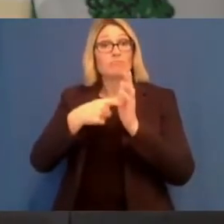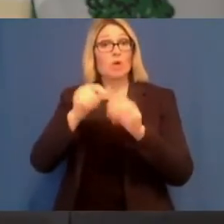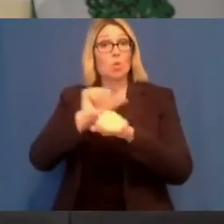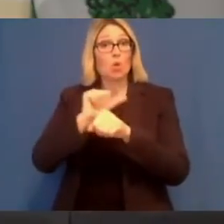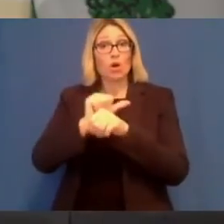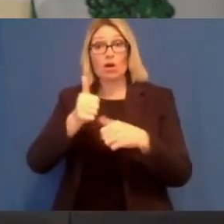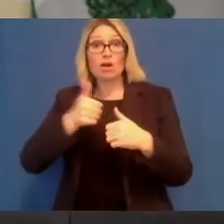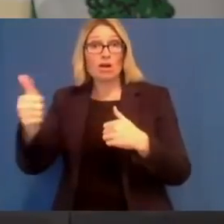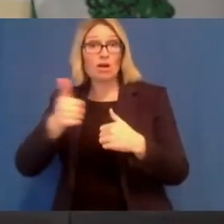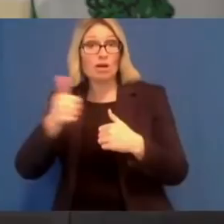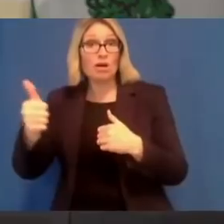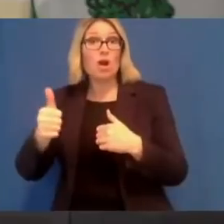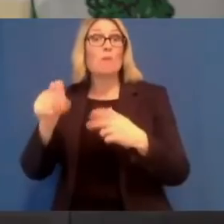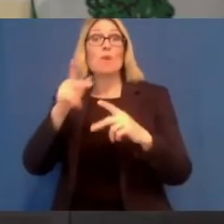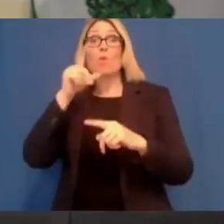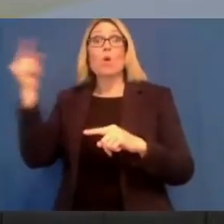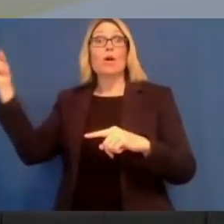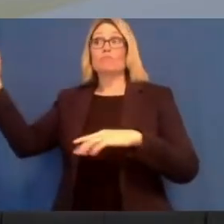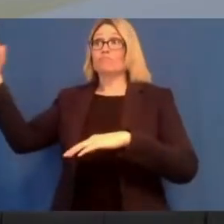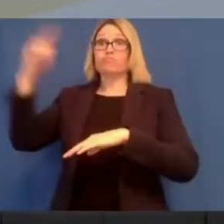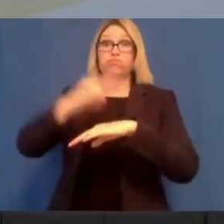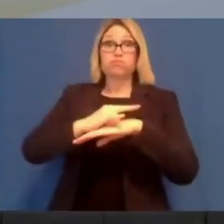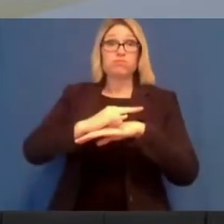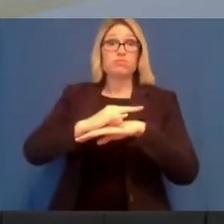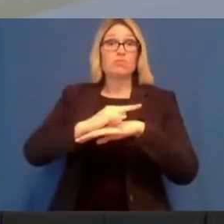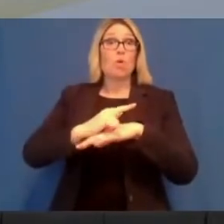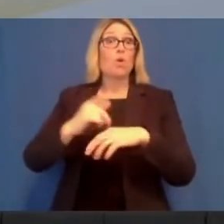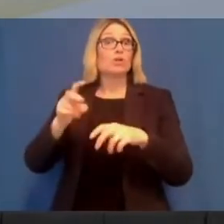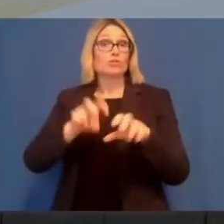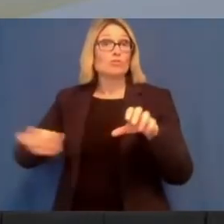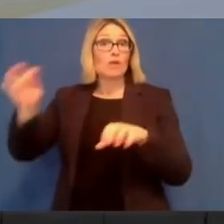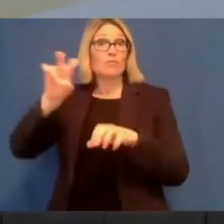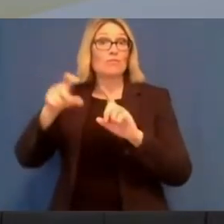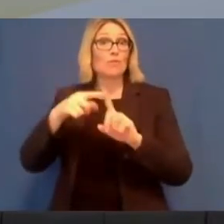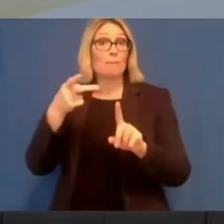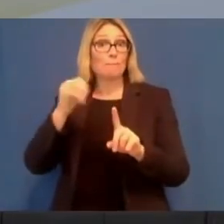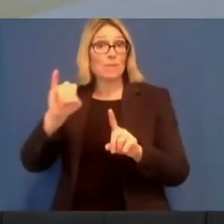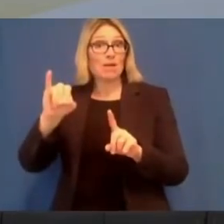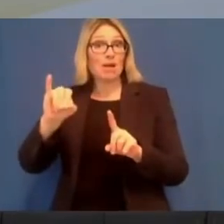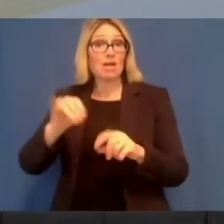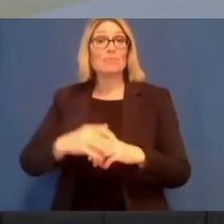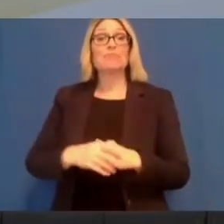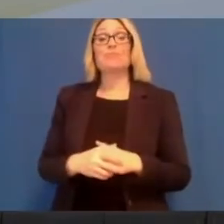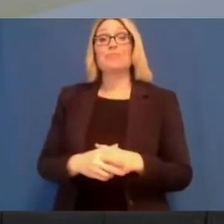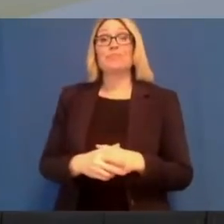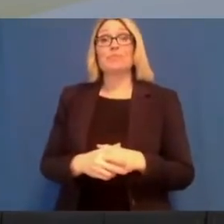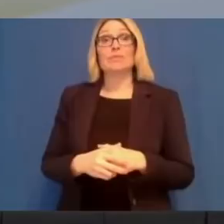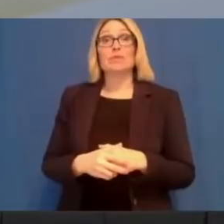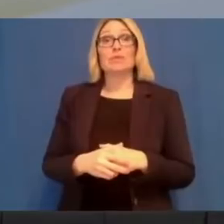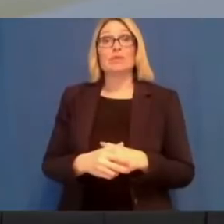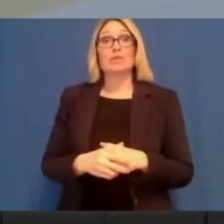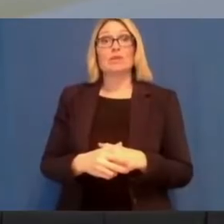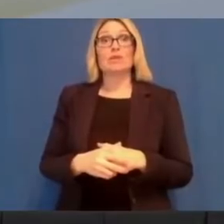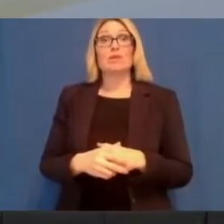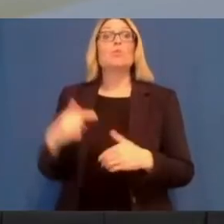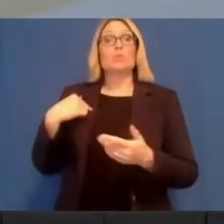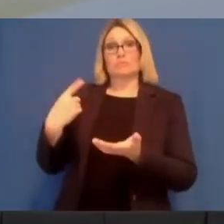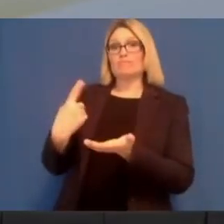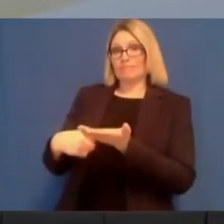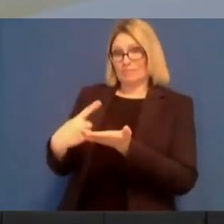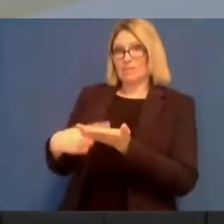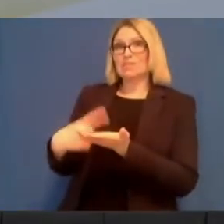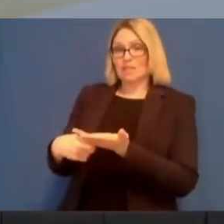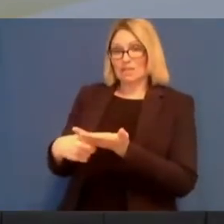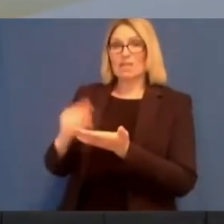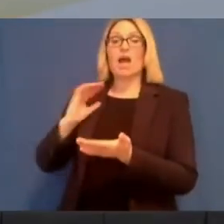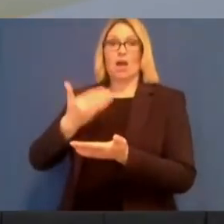are returning to the island? Hi. We actually have discussed that even with our